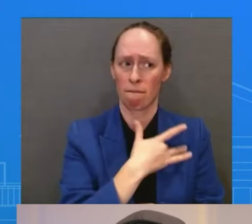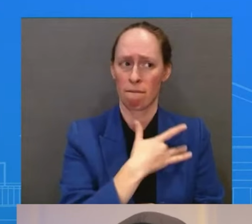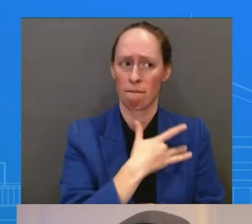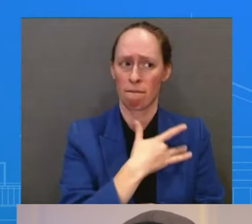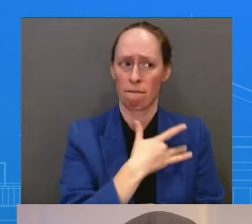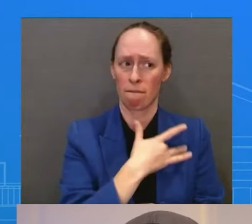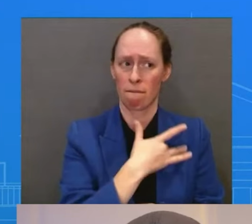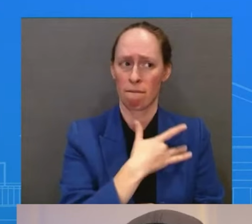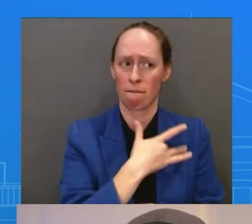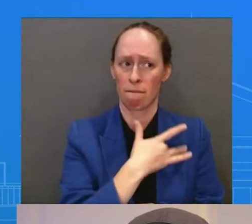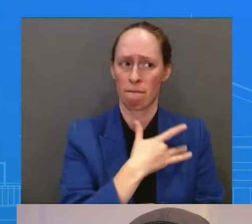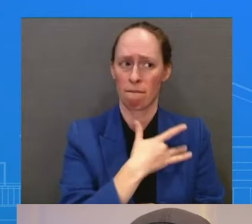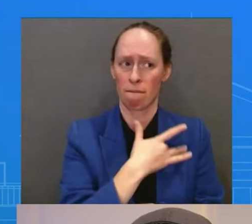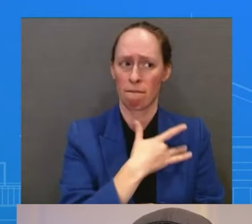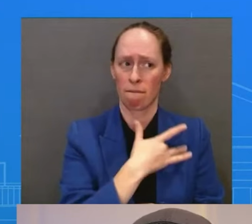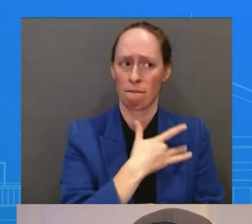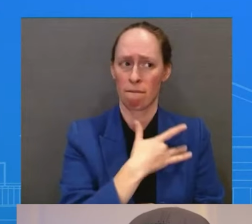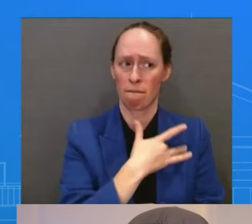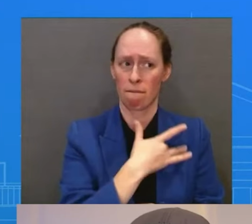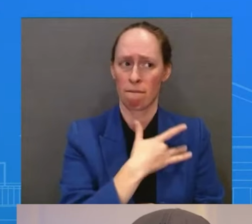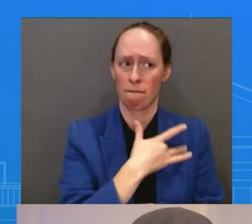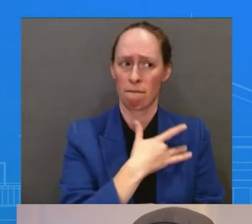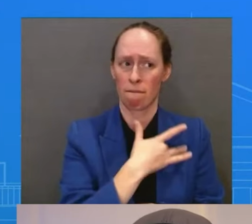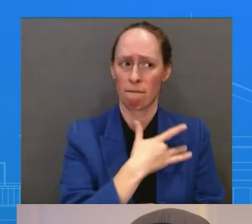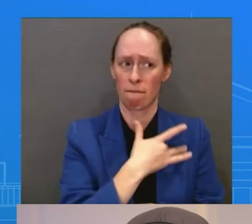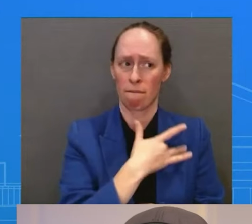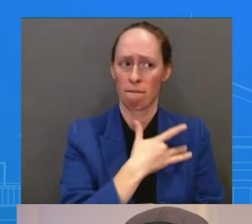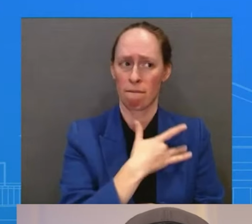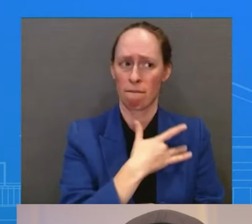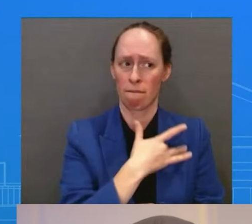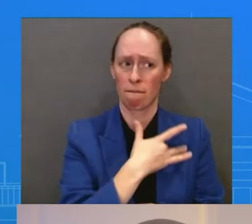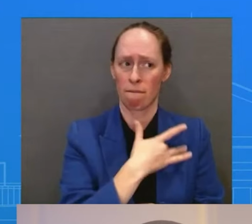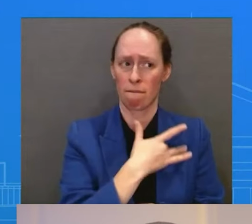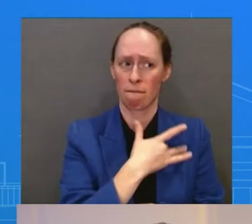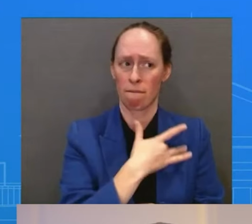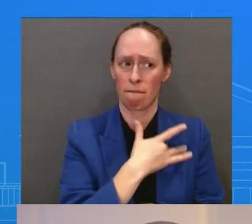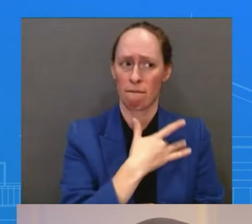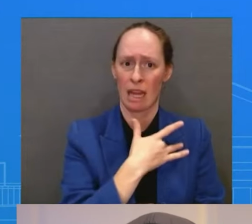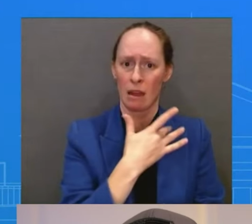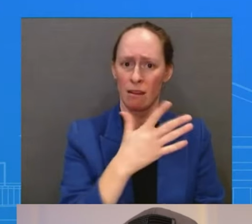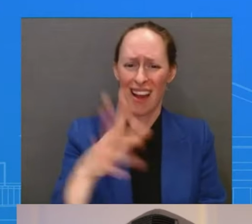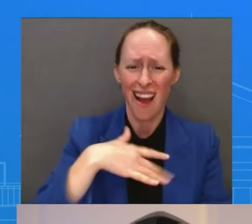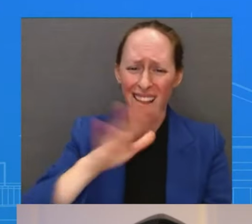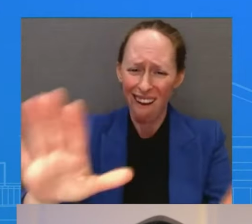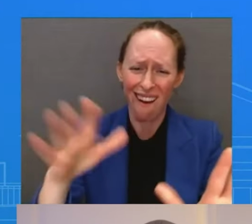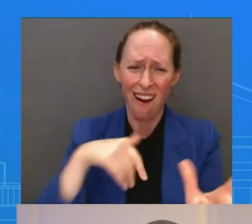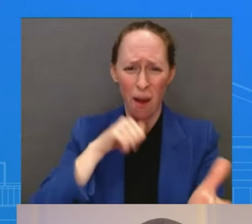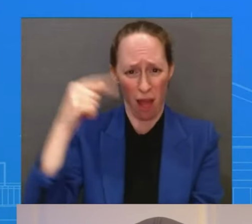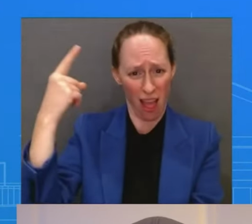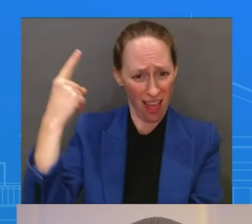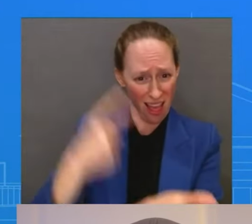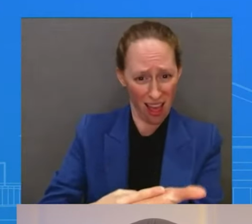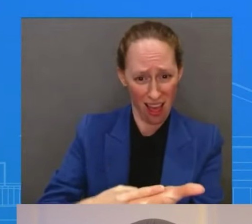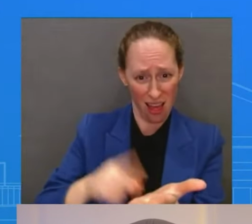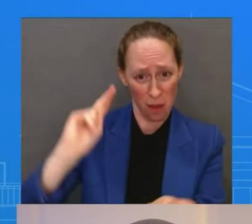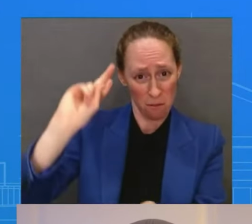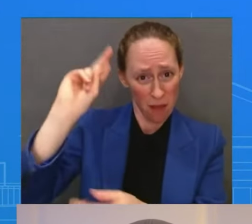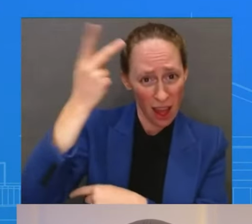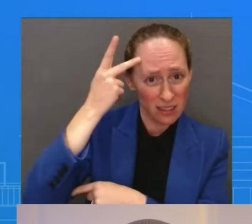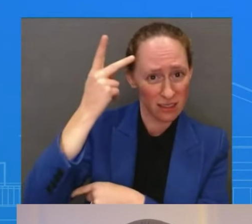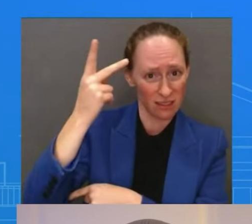I'm getting right now. Let's see if the White House clears this one up for us. I don't think so. Is that every single dime of that money is